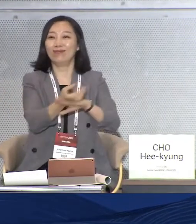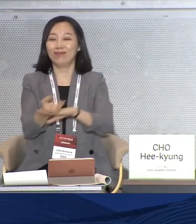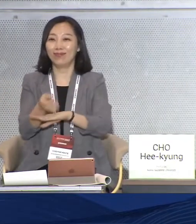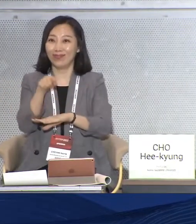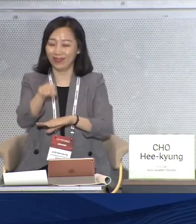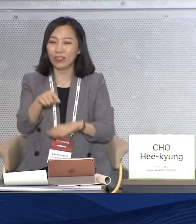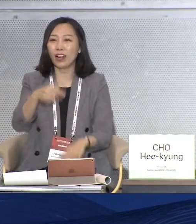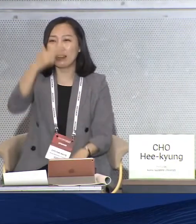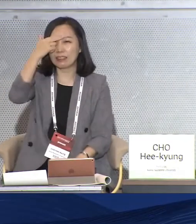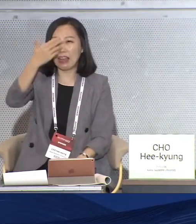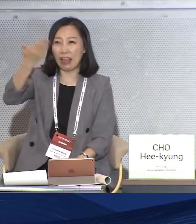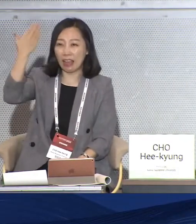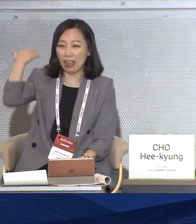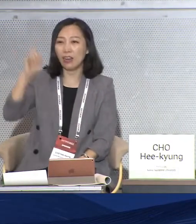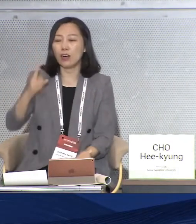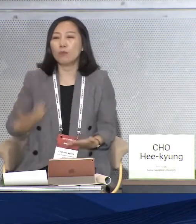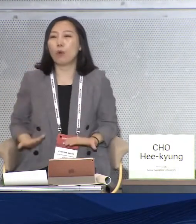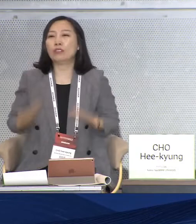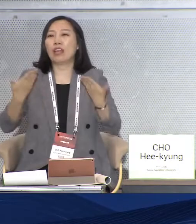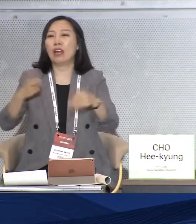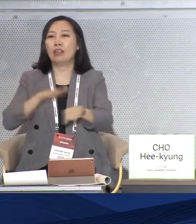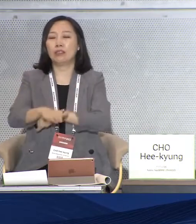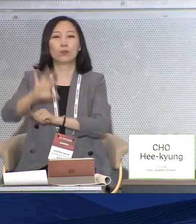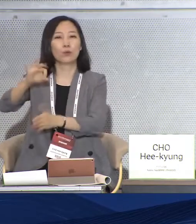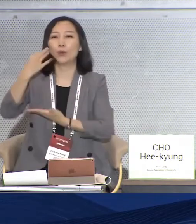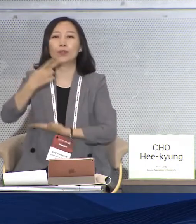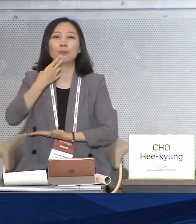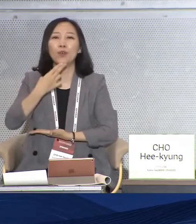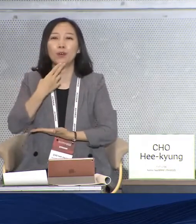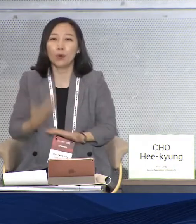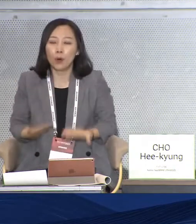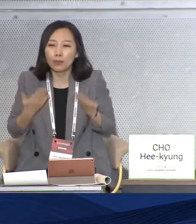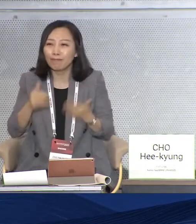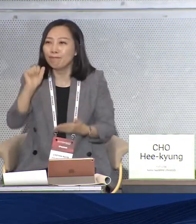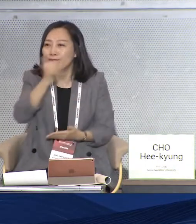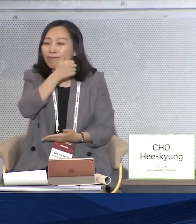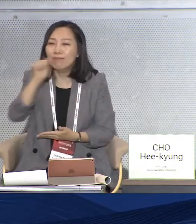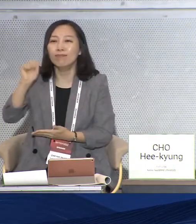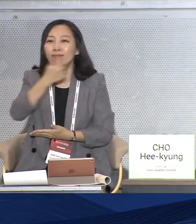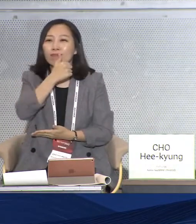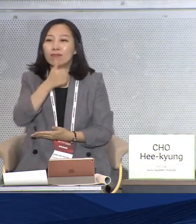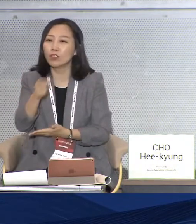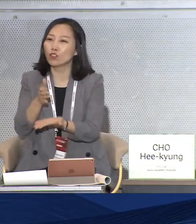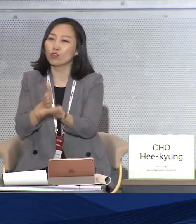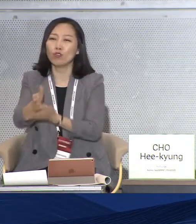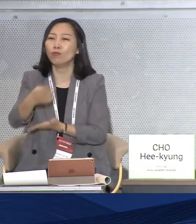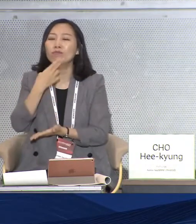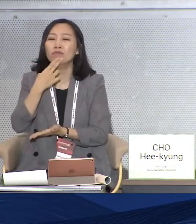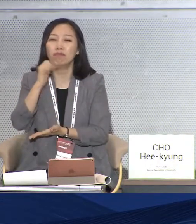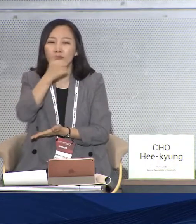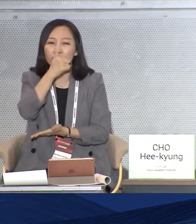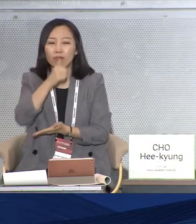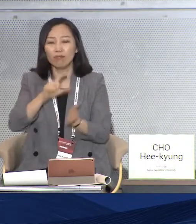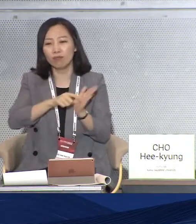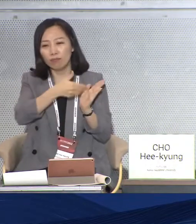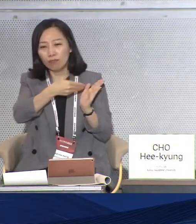But when we communicate with people without hearing loss, actually that is a